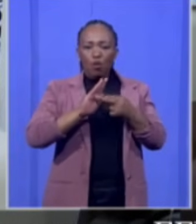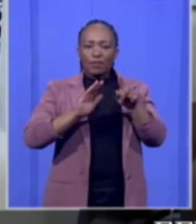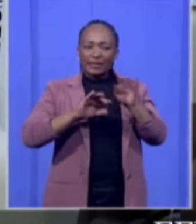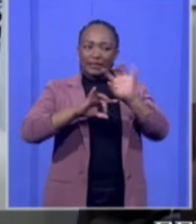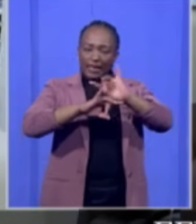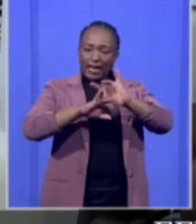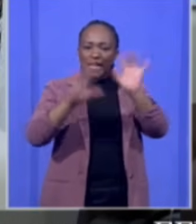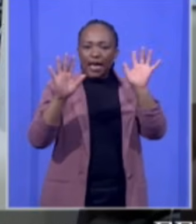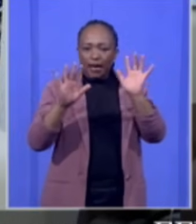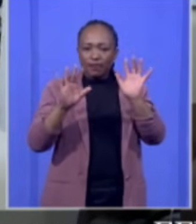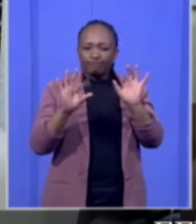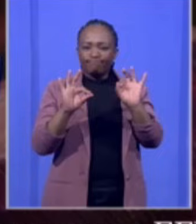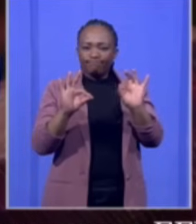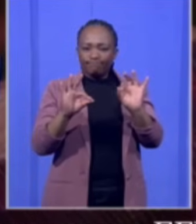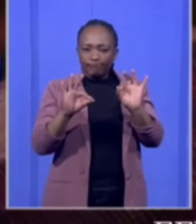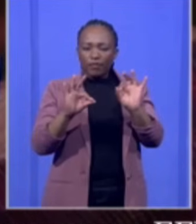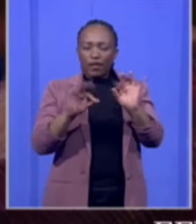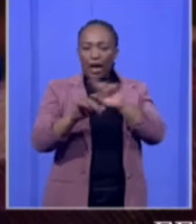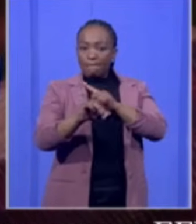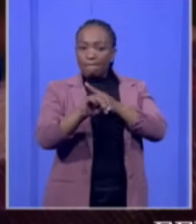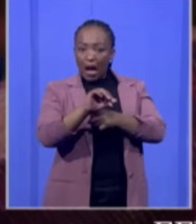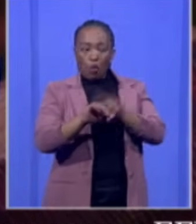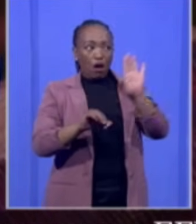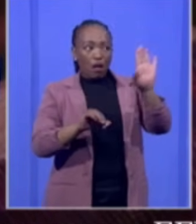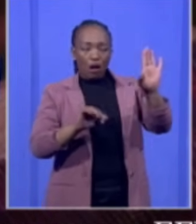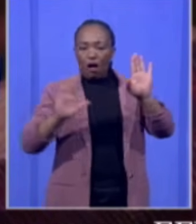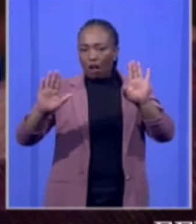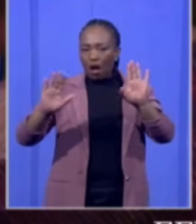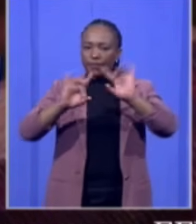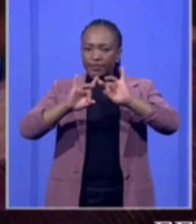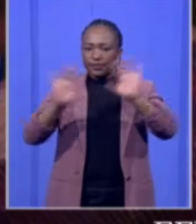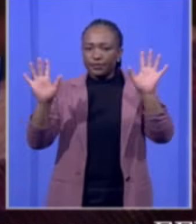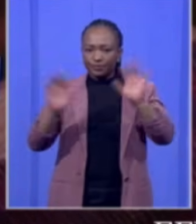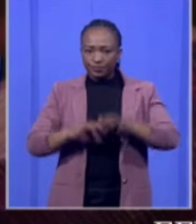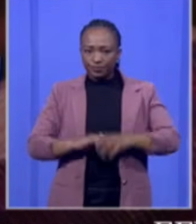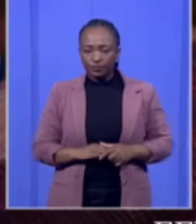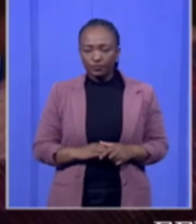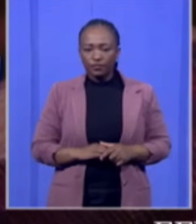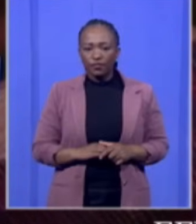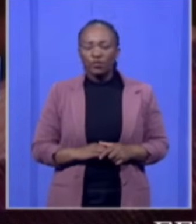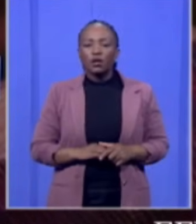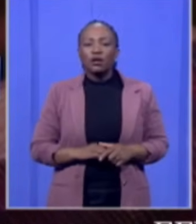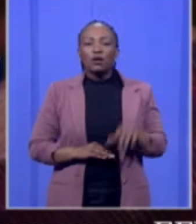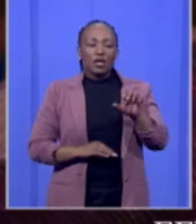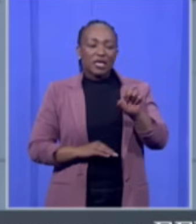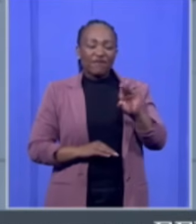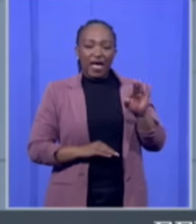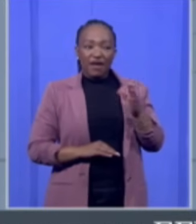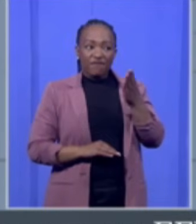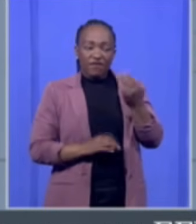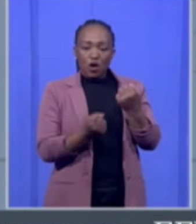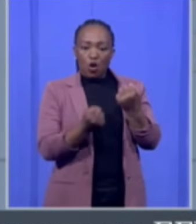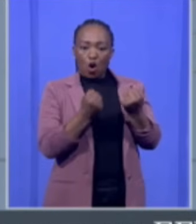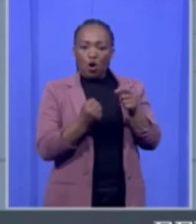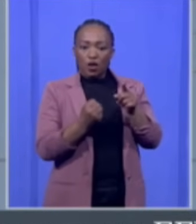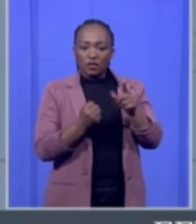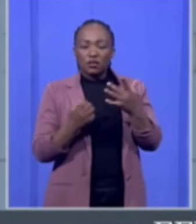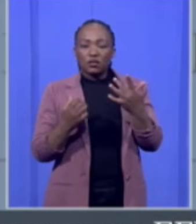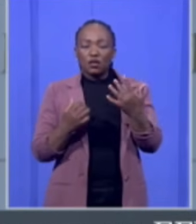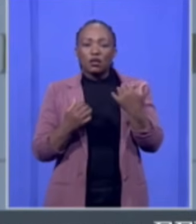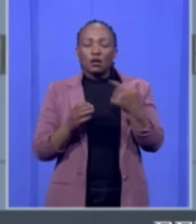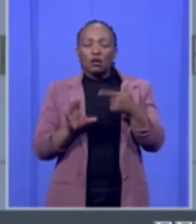appropriate devolution of power. Nakong eo a botswang ka nyewe e hlahletsweng ke EFF e mabapi le ho nyollwa ha lekgetho la